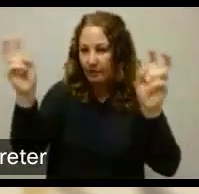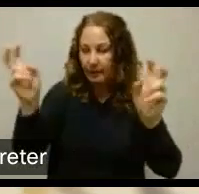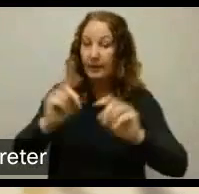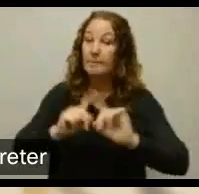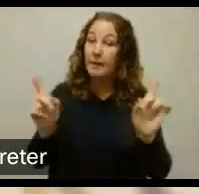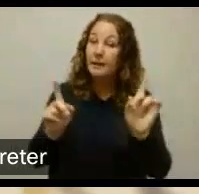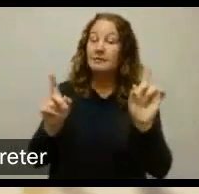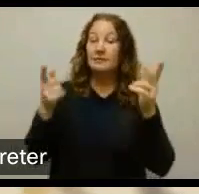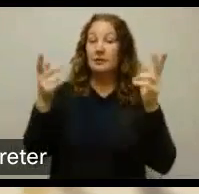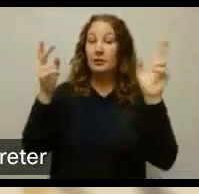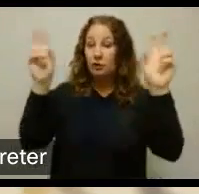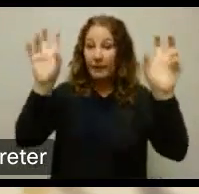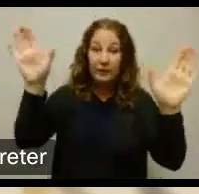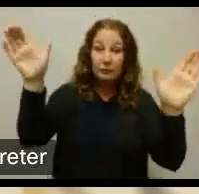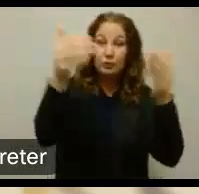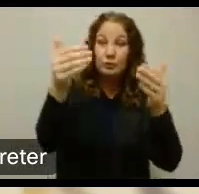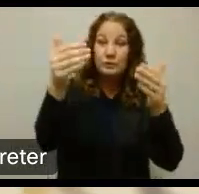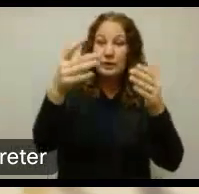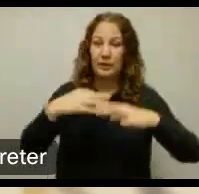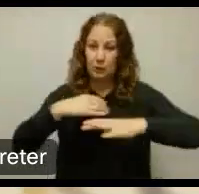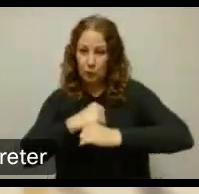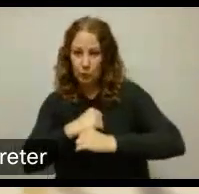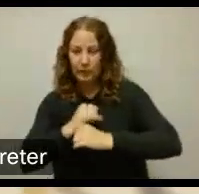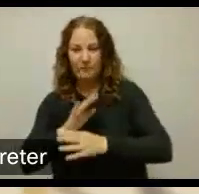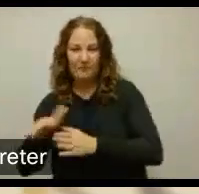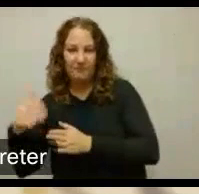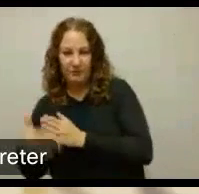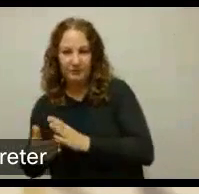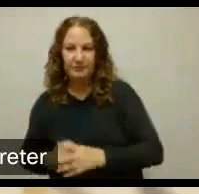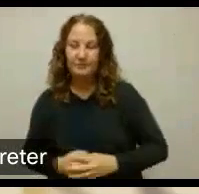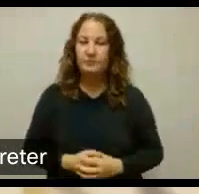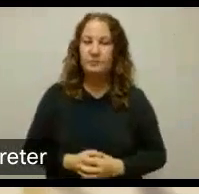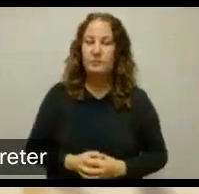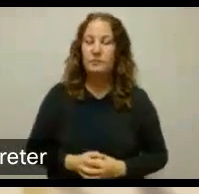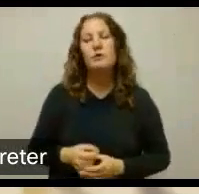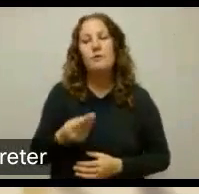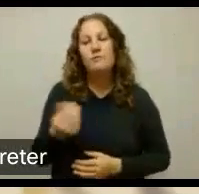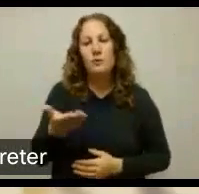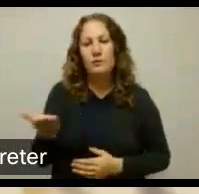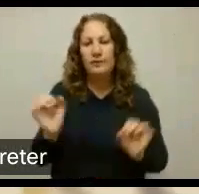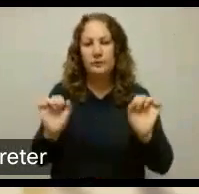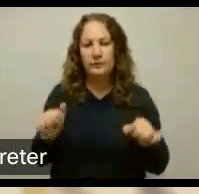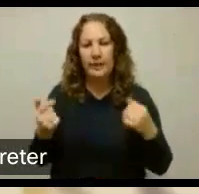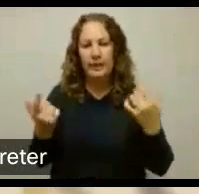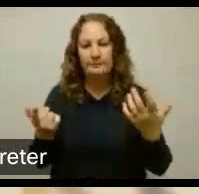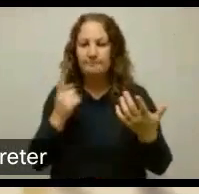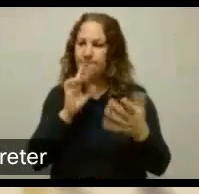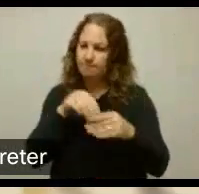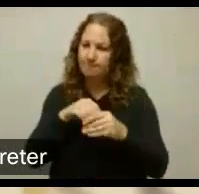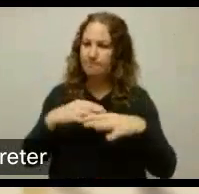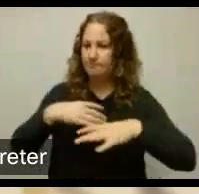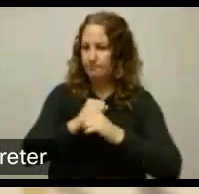sentence introduces and the concluding sentence concludes. So there's a few things that you can do in your concluding